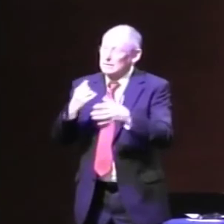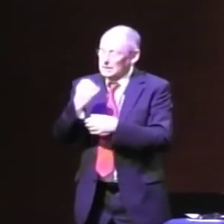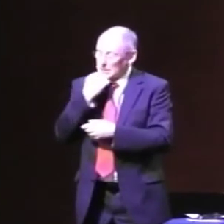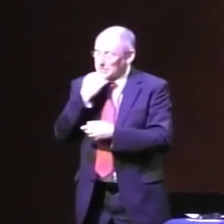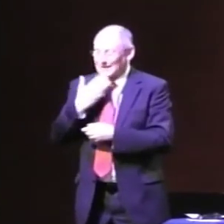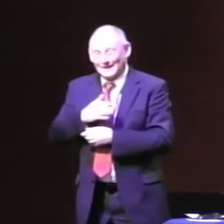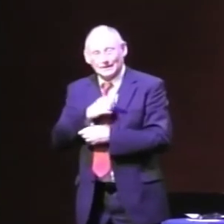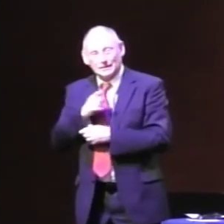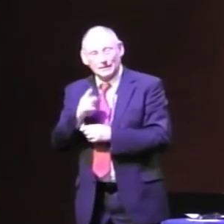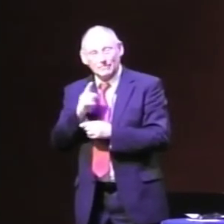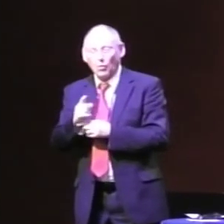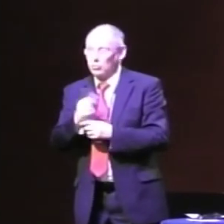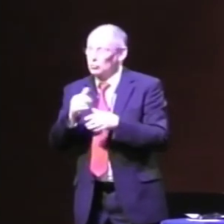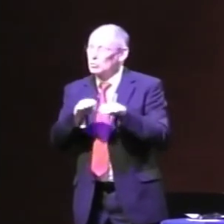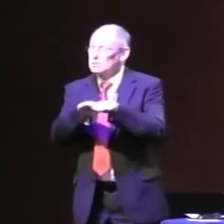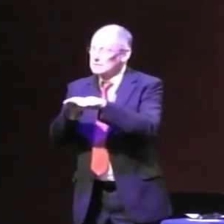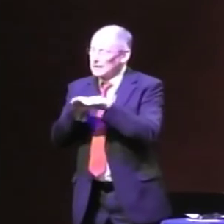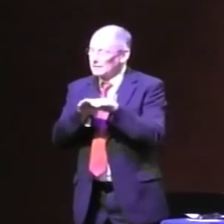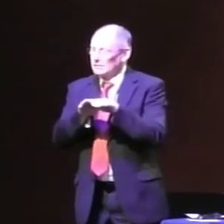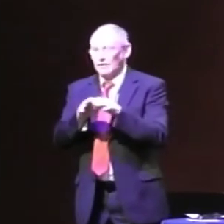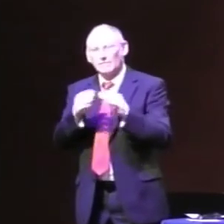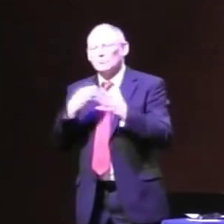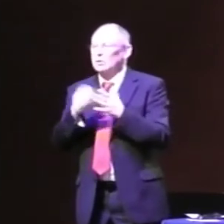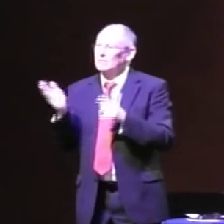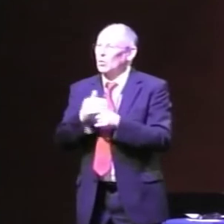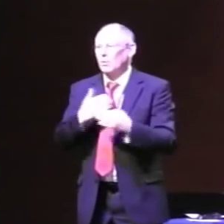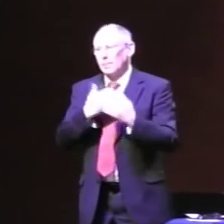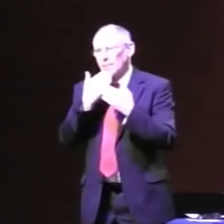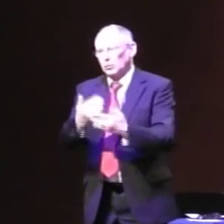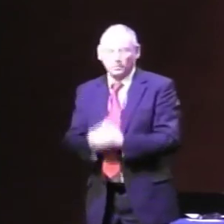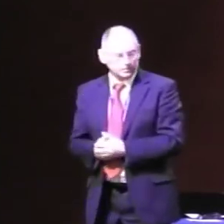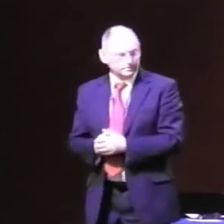of a good standard at a fair price for all. Thank you.